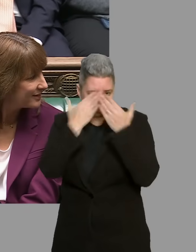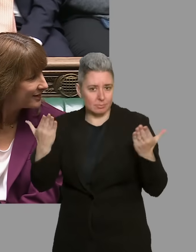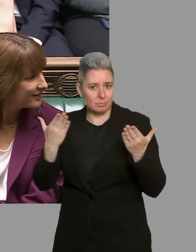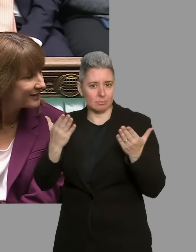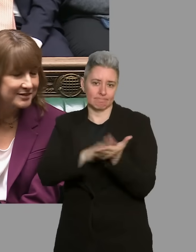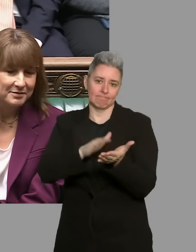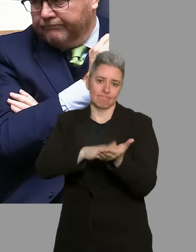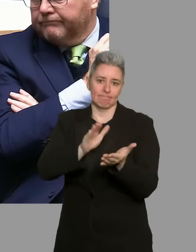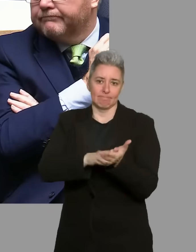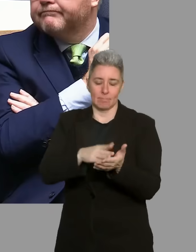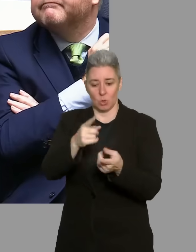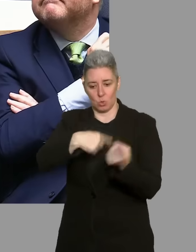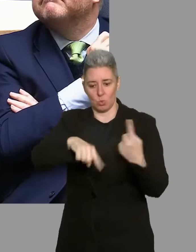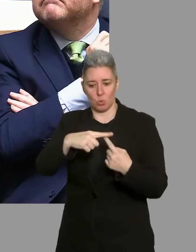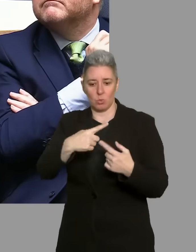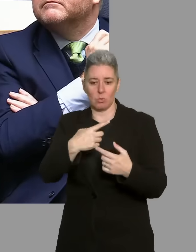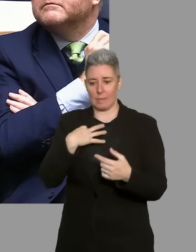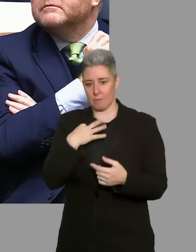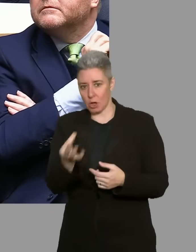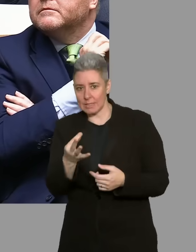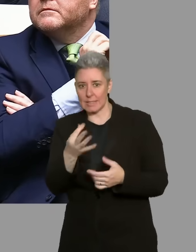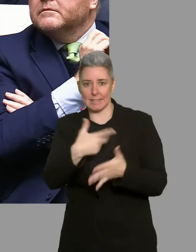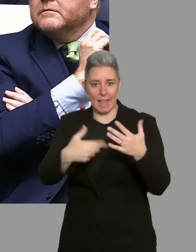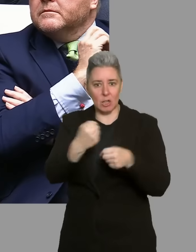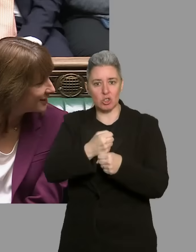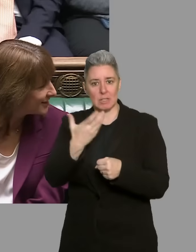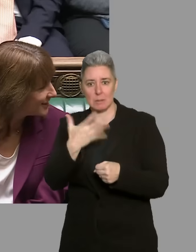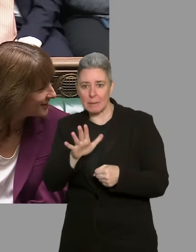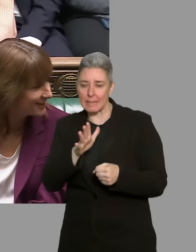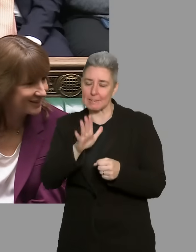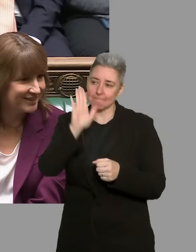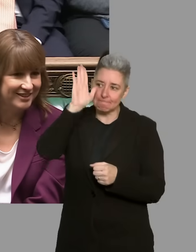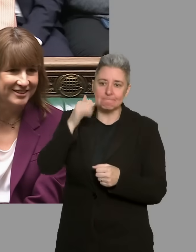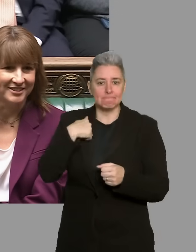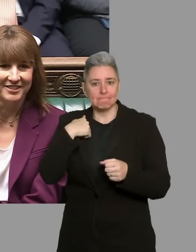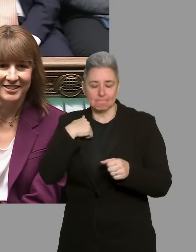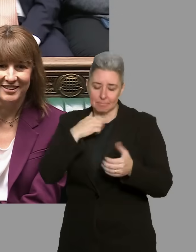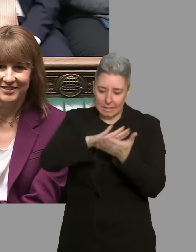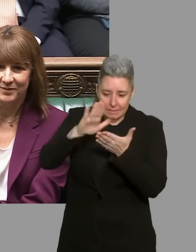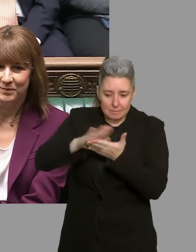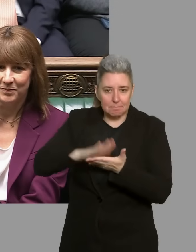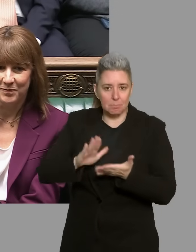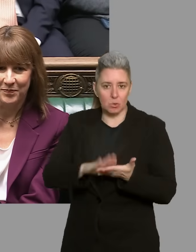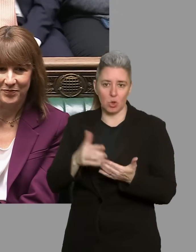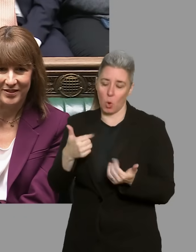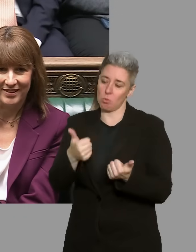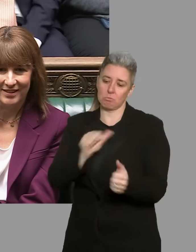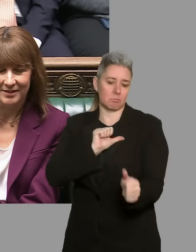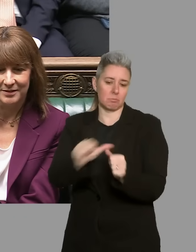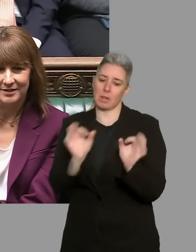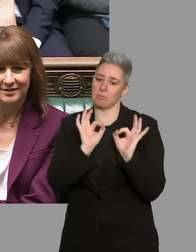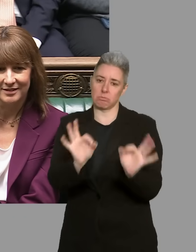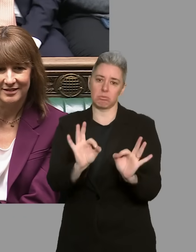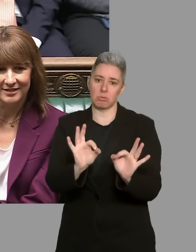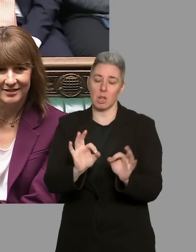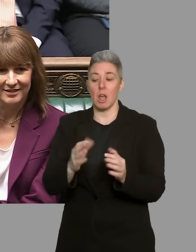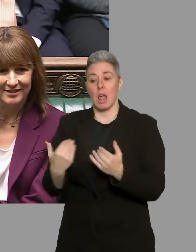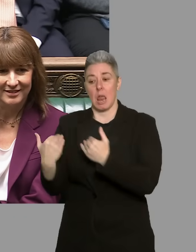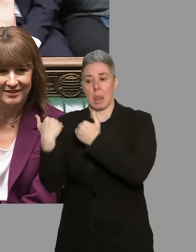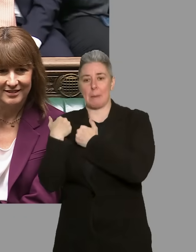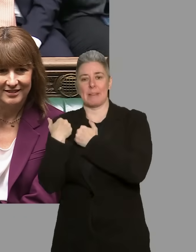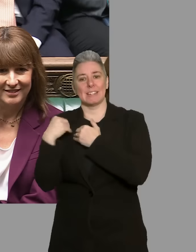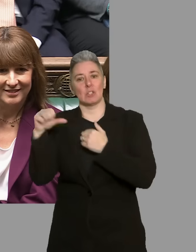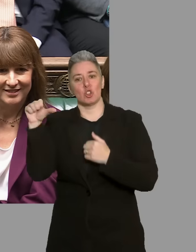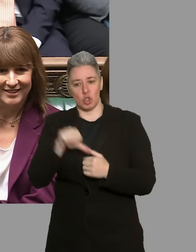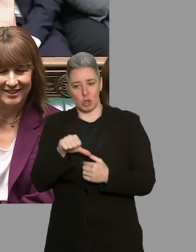tribute to them and join her in doing that. Liability sits with the polluter, and agencies and her local authority should work